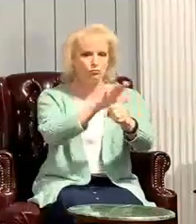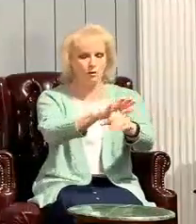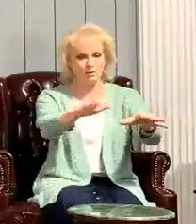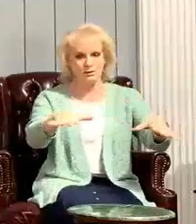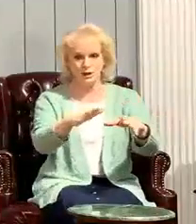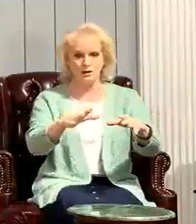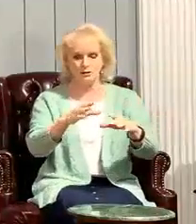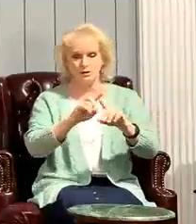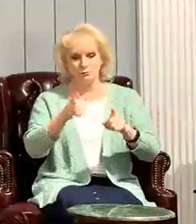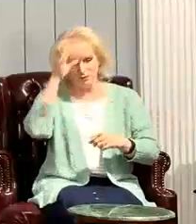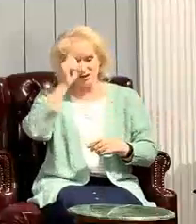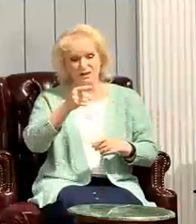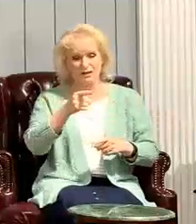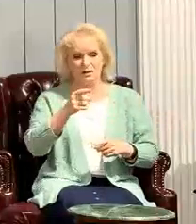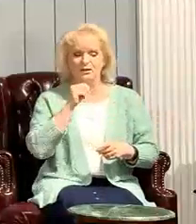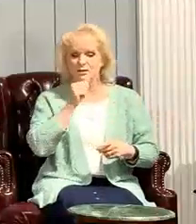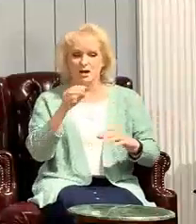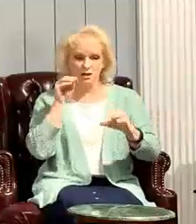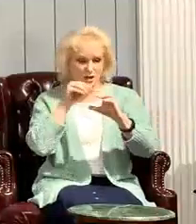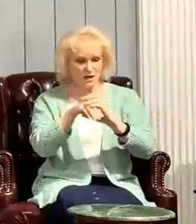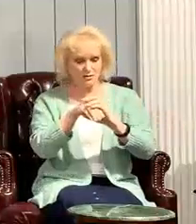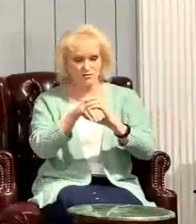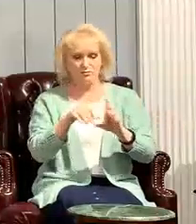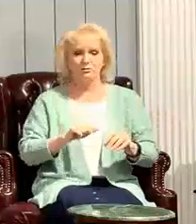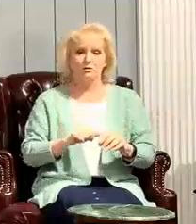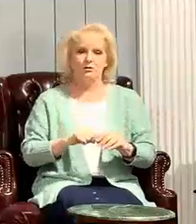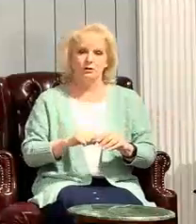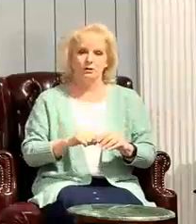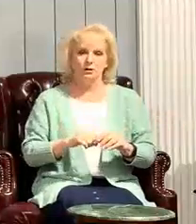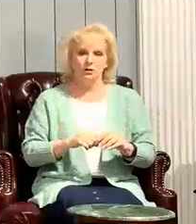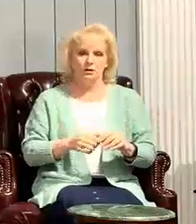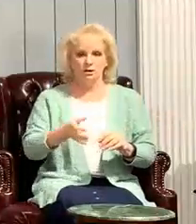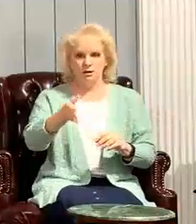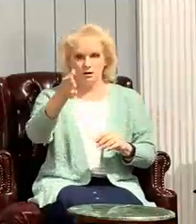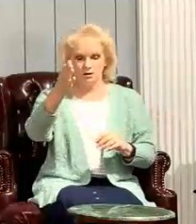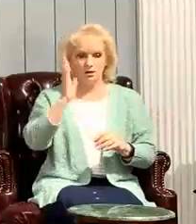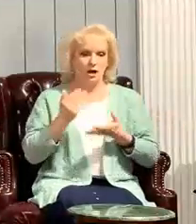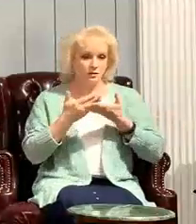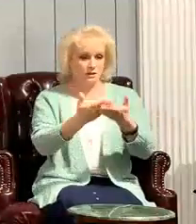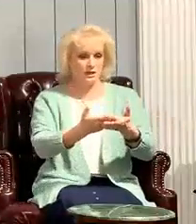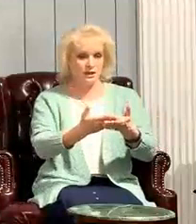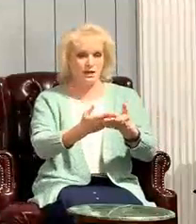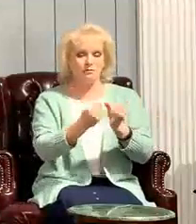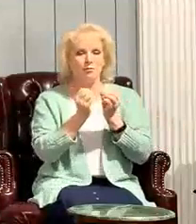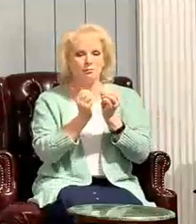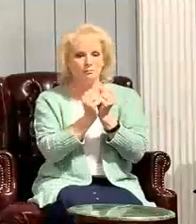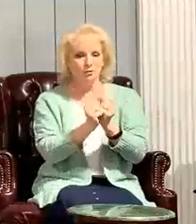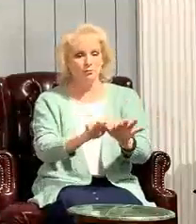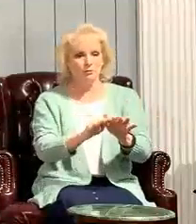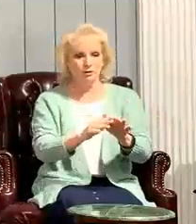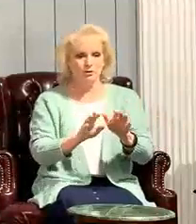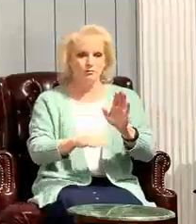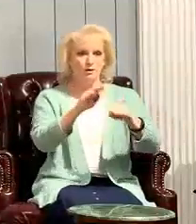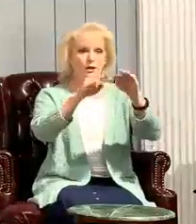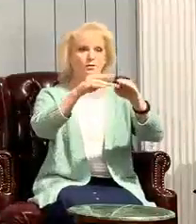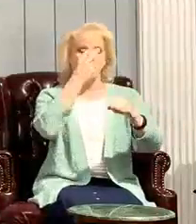into the promised land. He must die. Previous, God did give him the privilege of climbing a mountain where he would be able to see all of the land that was